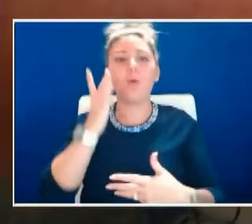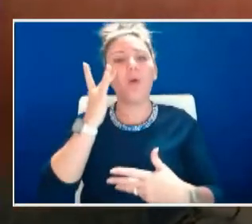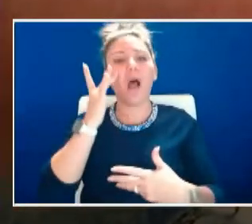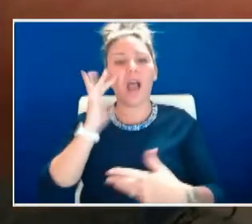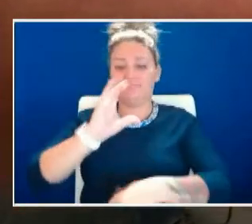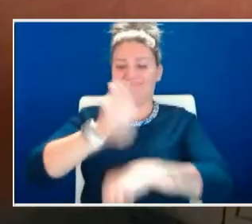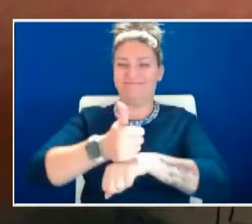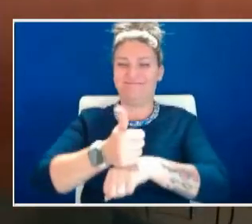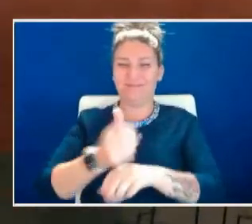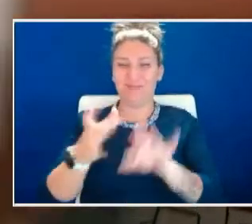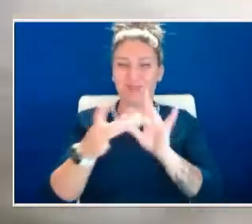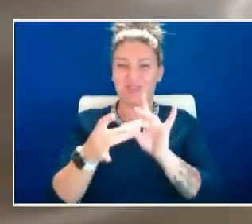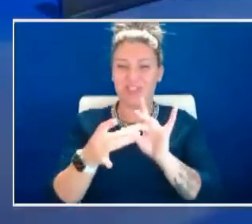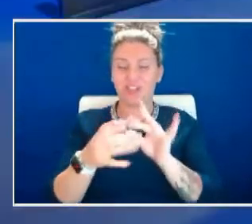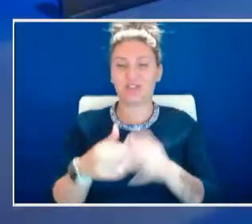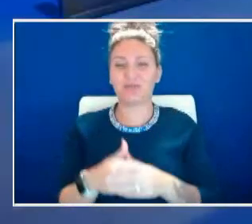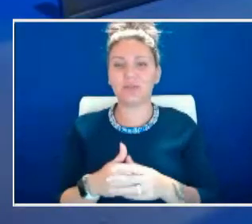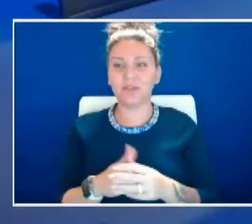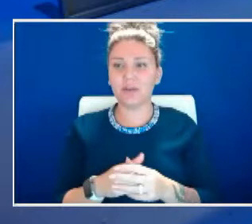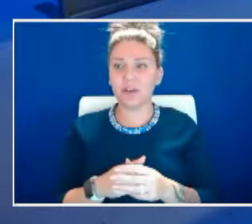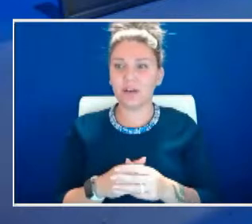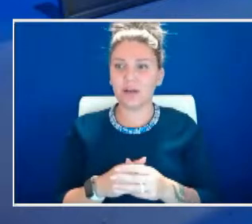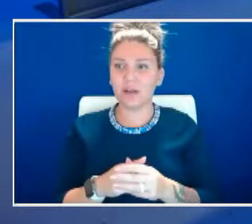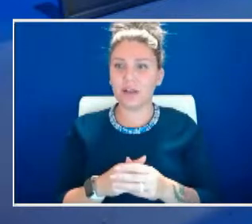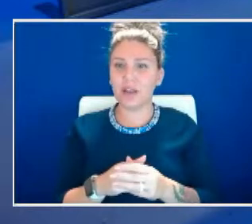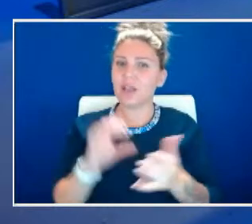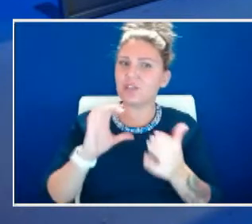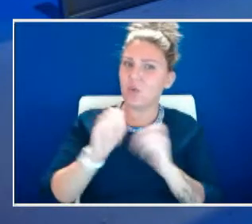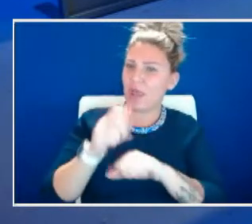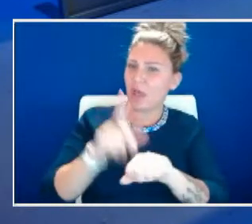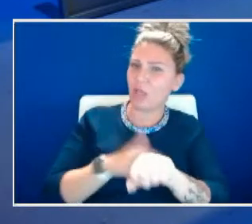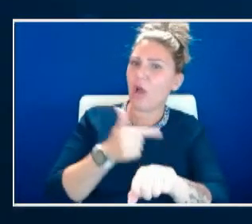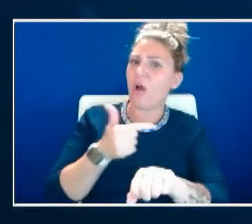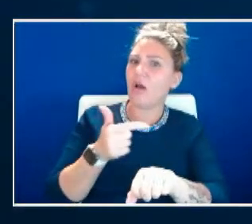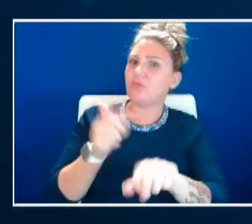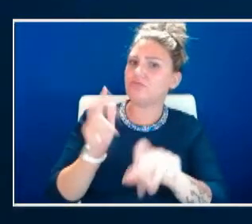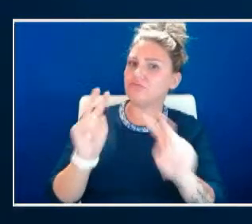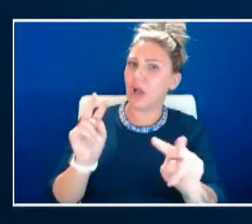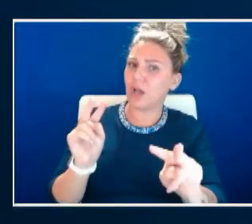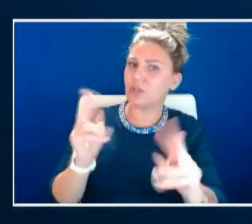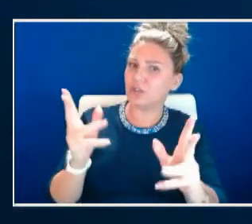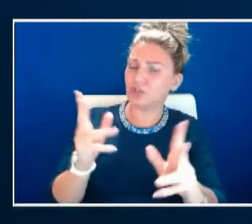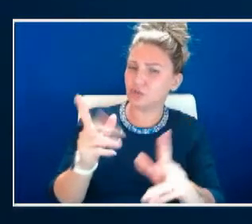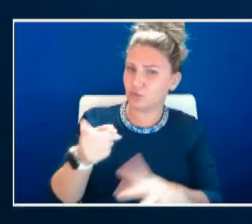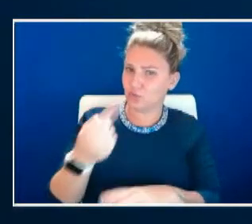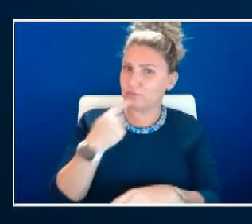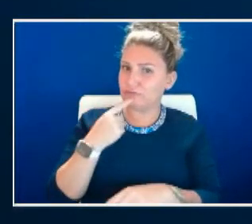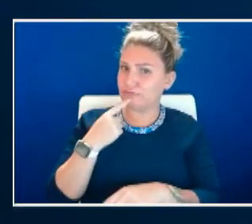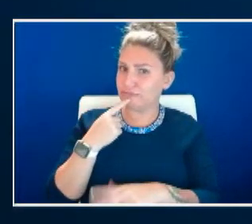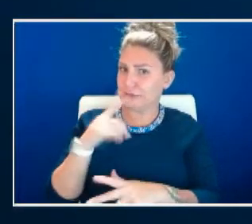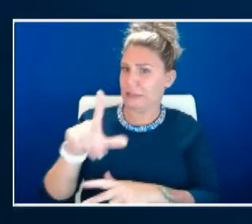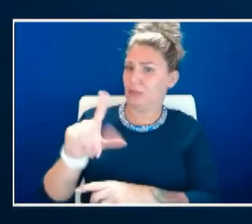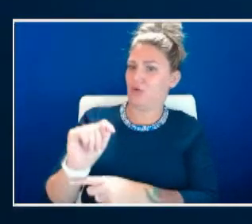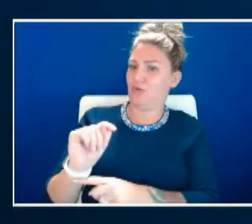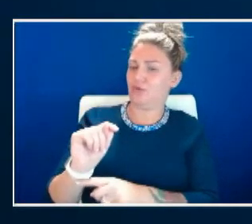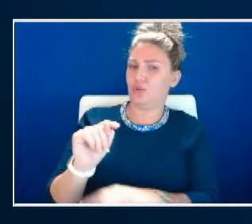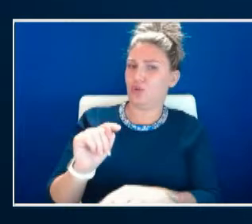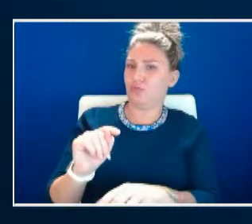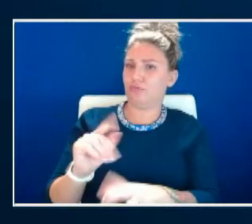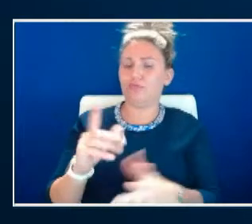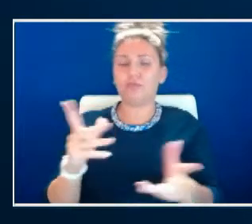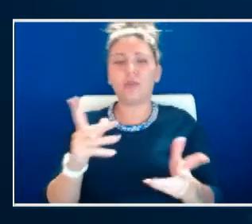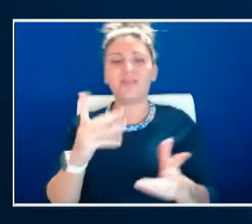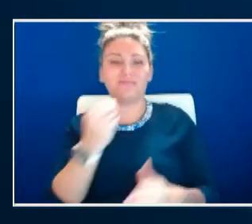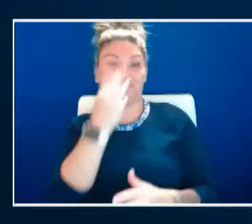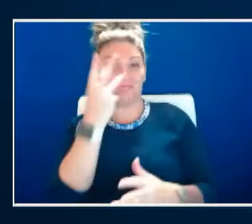relationship. So how long are you monitoring her for? Is this for you said long term? That's a great question. One of the beauties